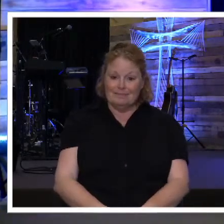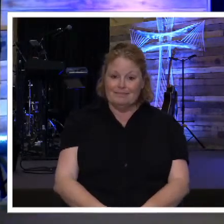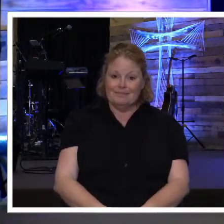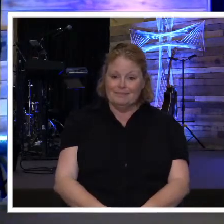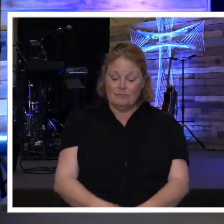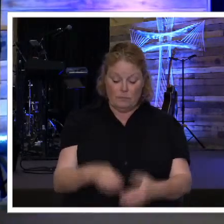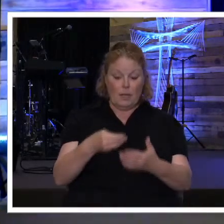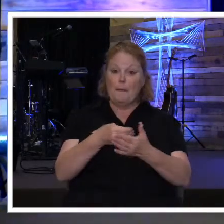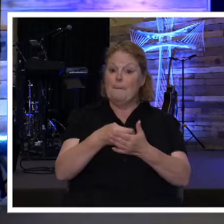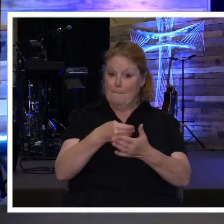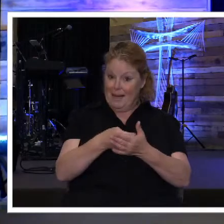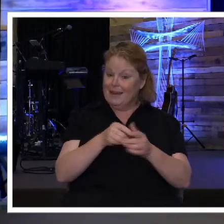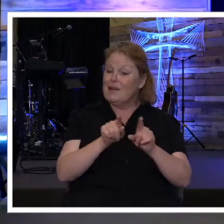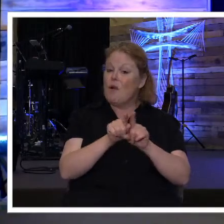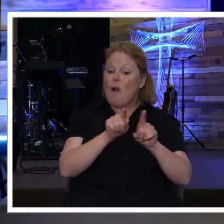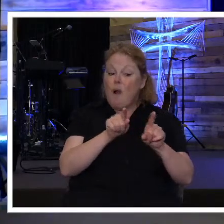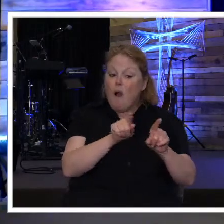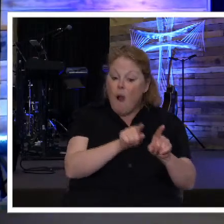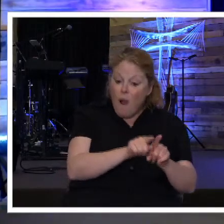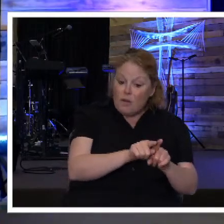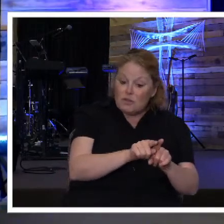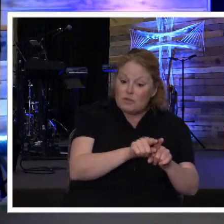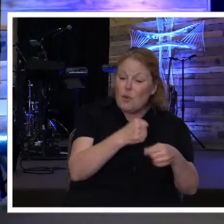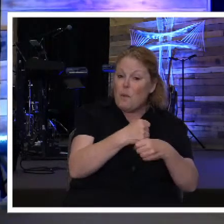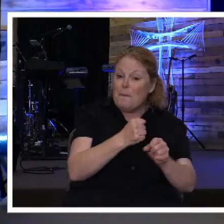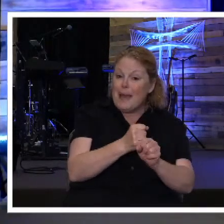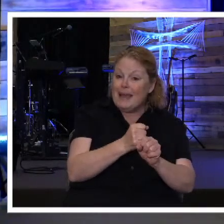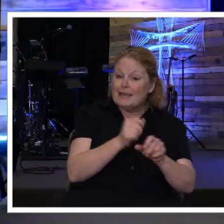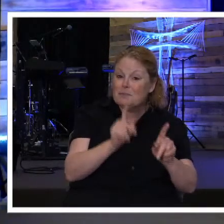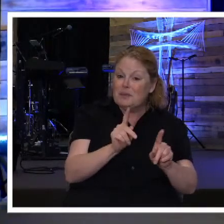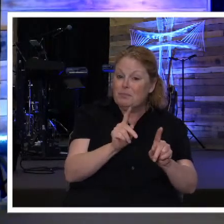Money also distorts your ability to view yourself properly.